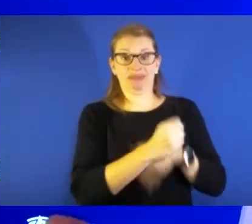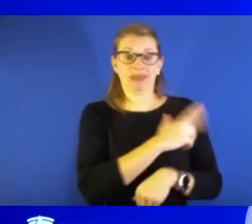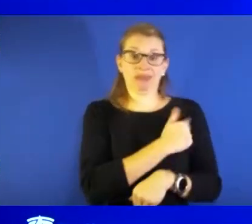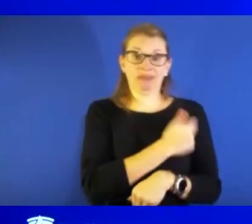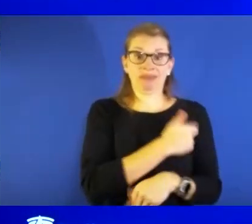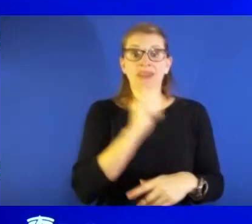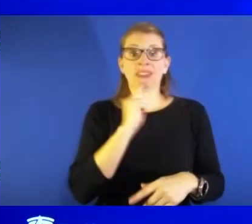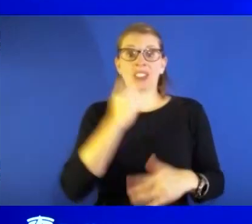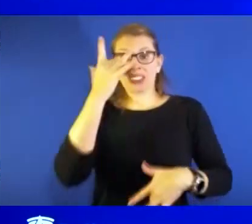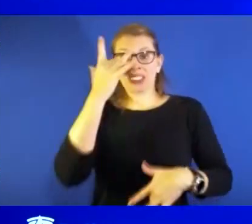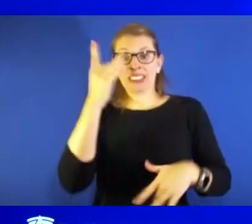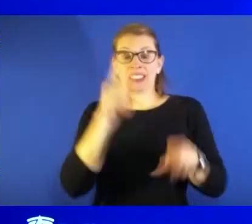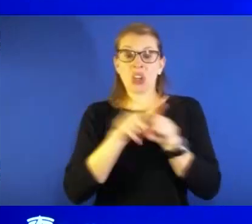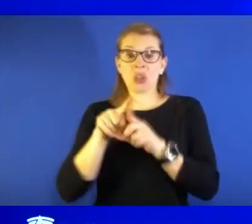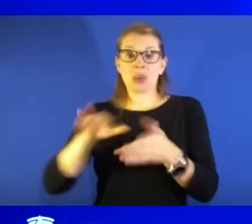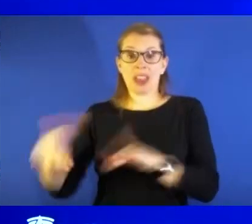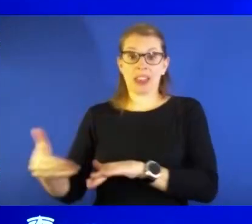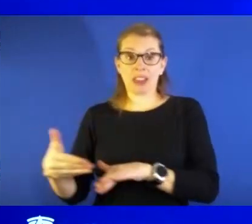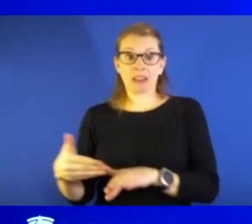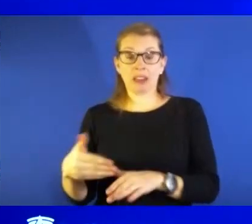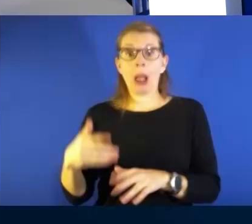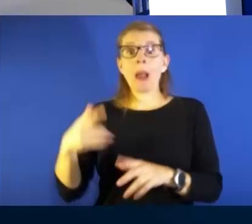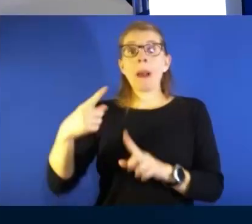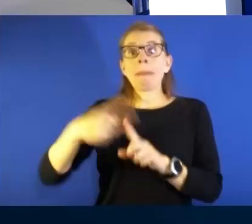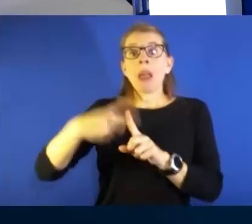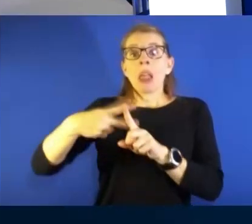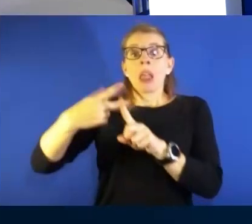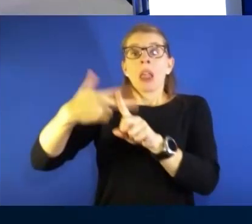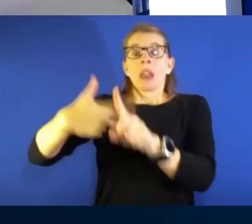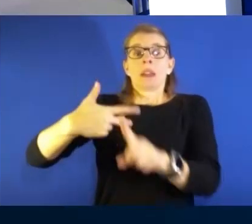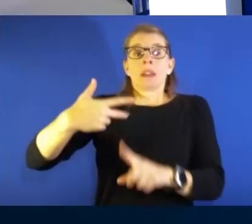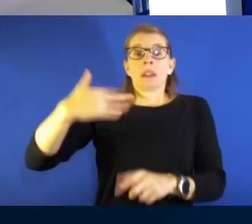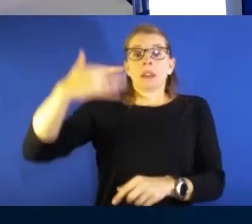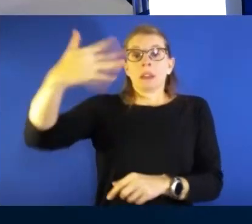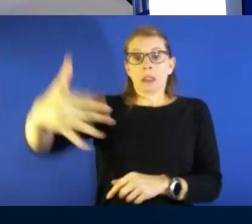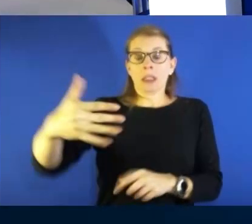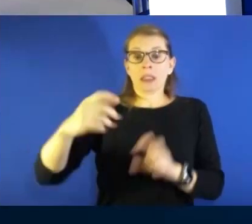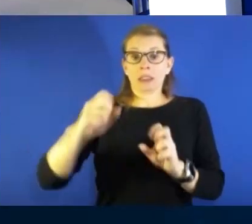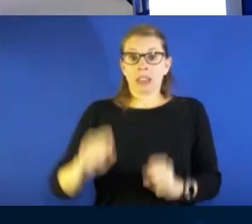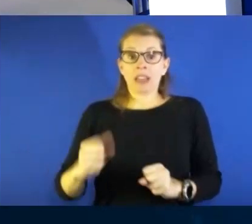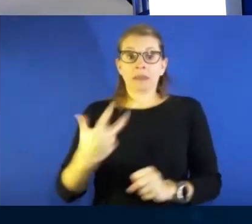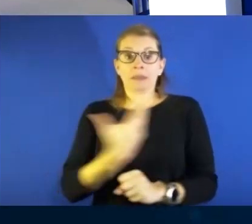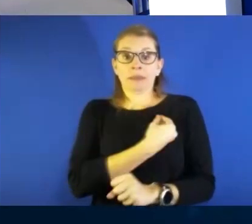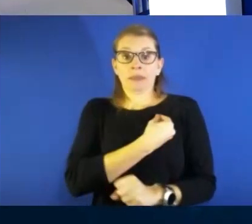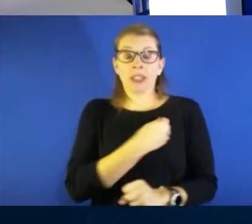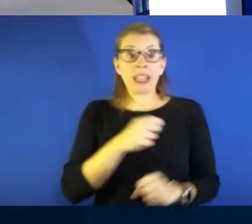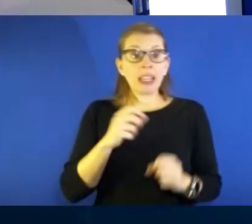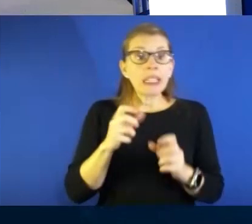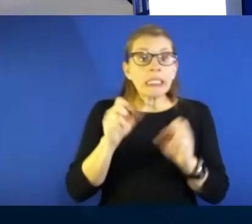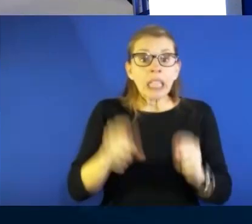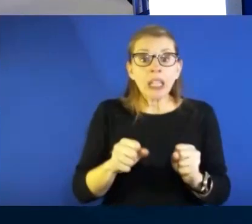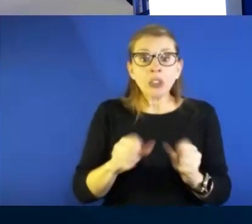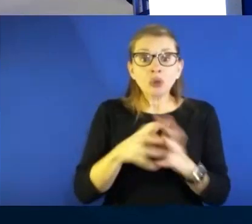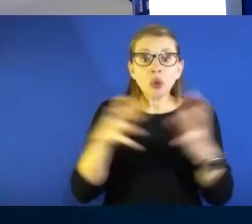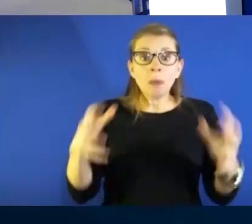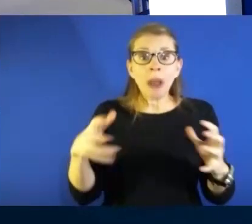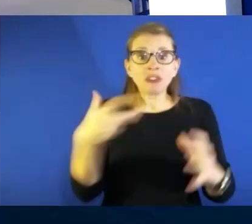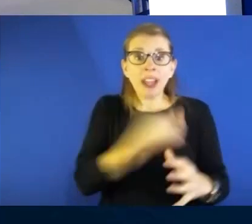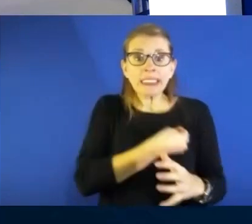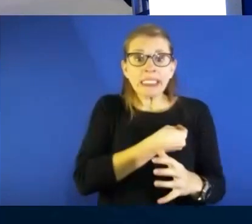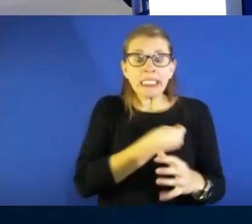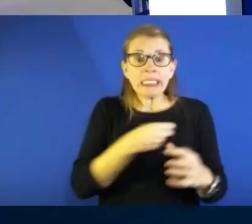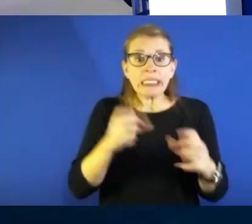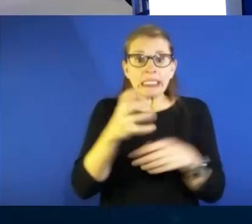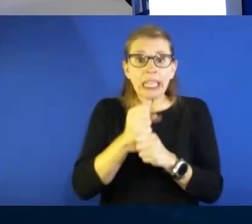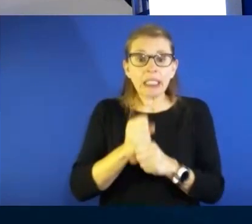You're certainly always welcome to go do Can you that, get and to- it will be safe. Can you get too much vaccine? No. Never enough. Again, I think